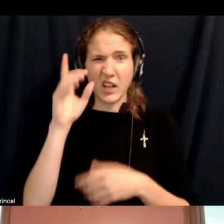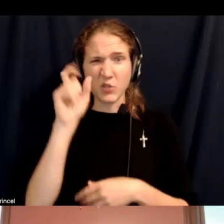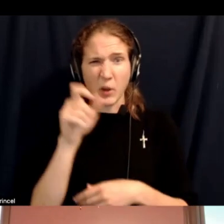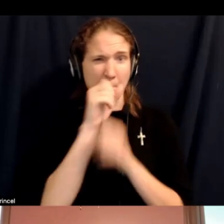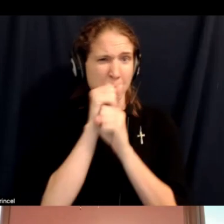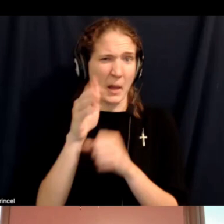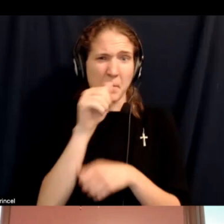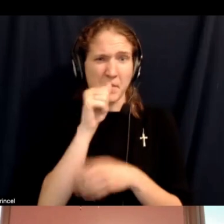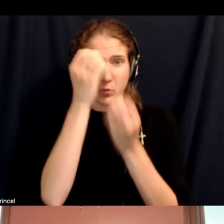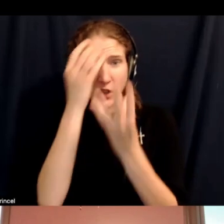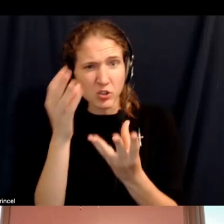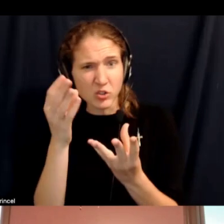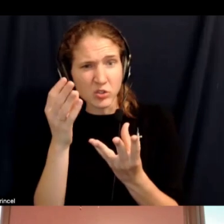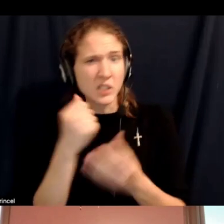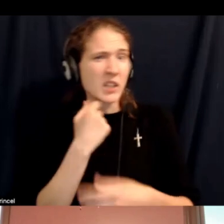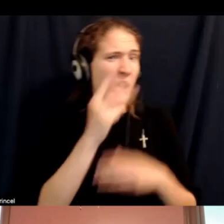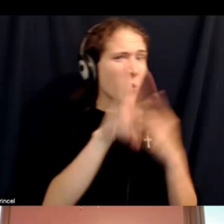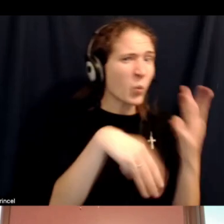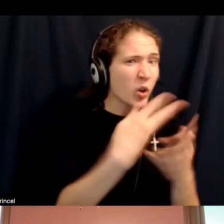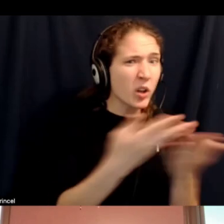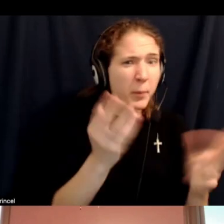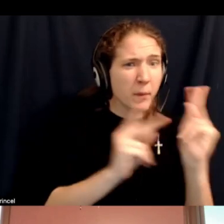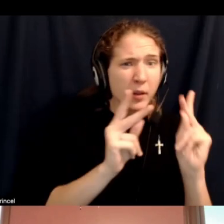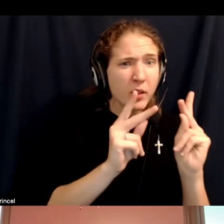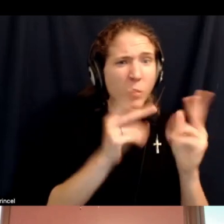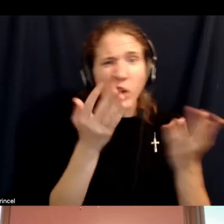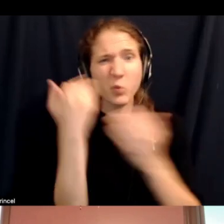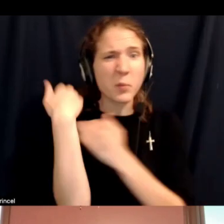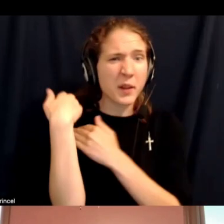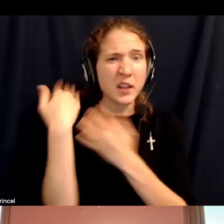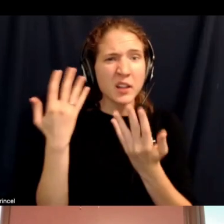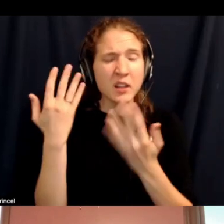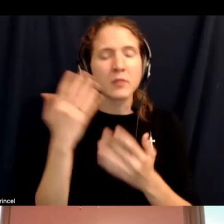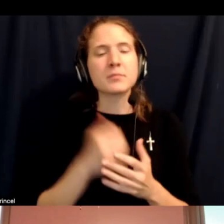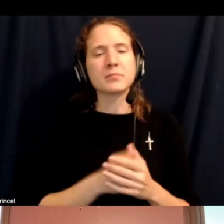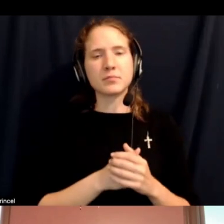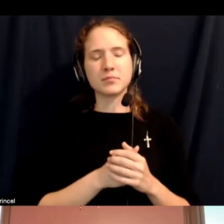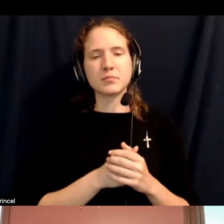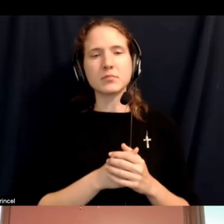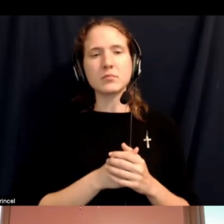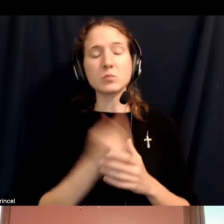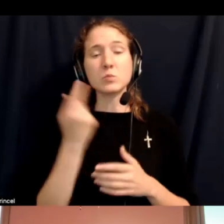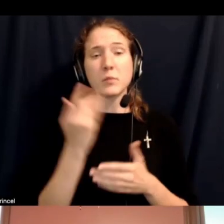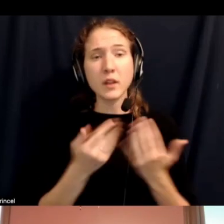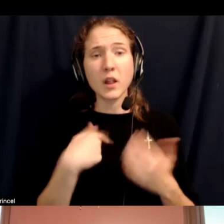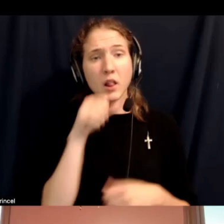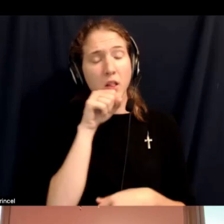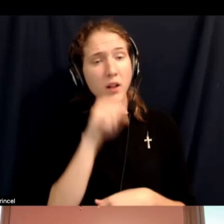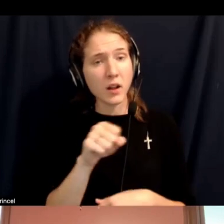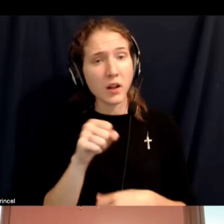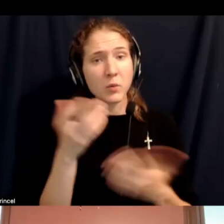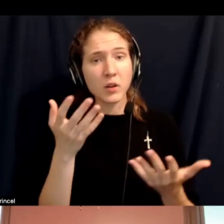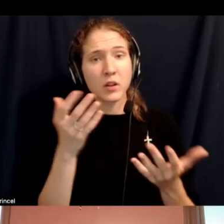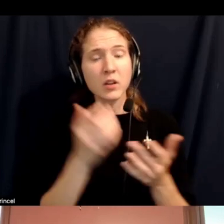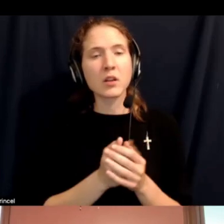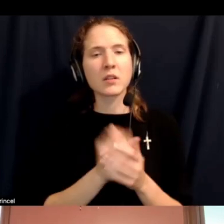what do you owe the world and what do you owe that person? And so in that, and one of the things I really loved doing in that